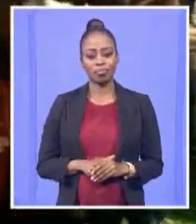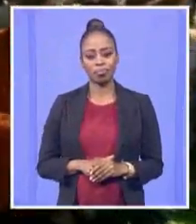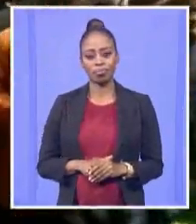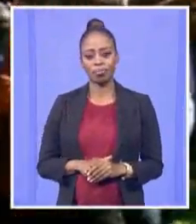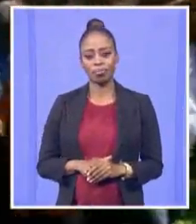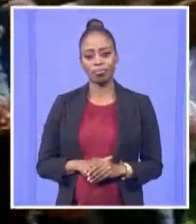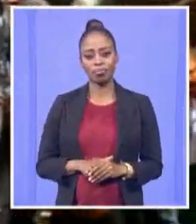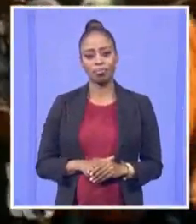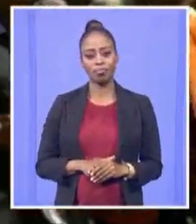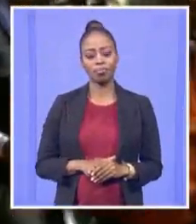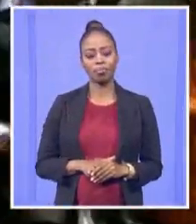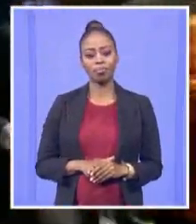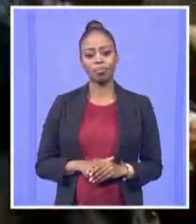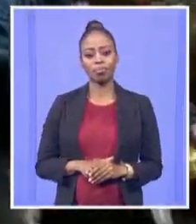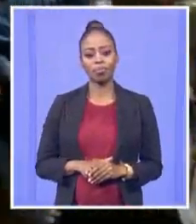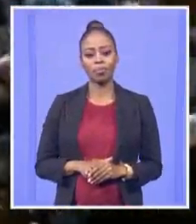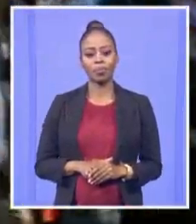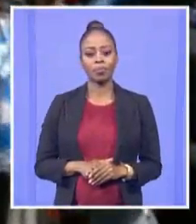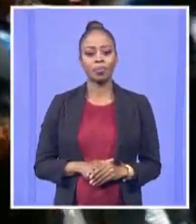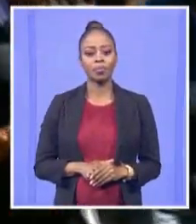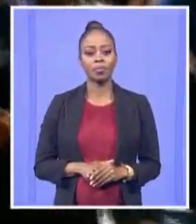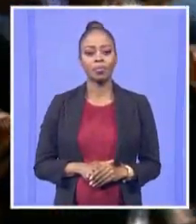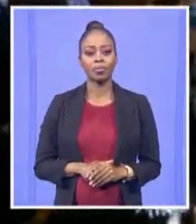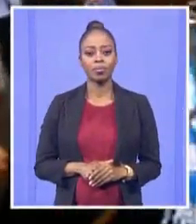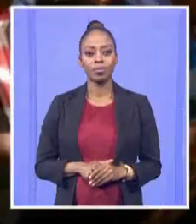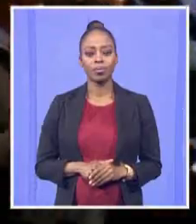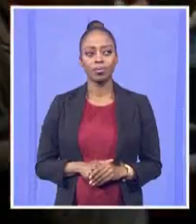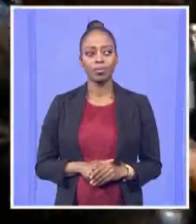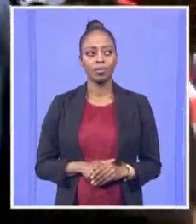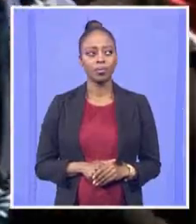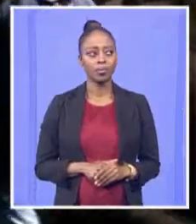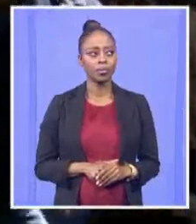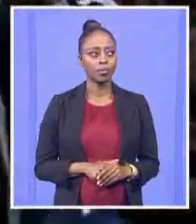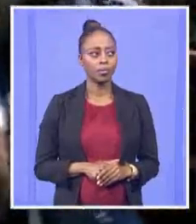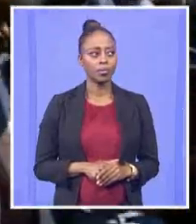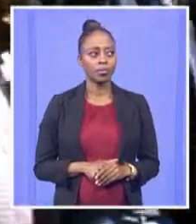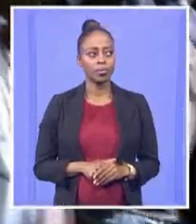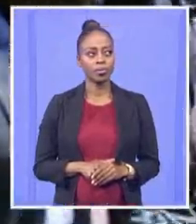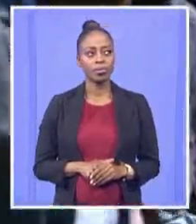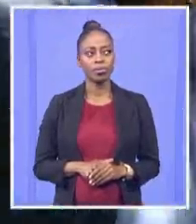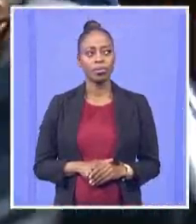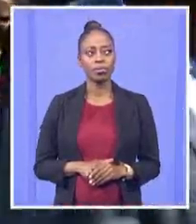Biman Baloyi, SABC News, at the Kitagoni Royal Palace, outside Modjadja's Kloof, in